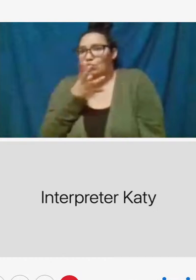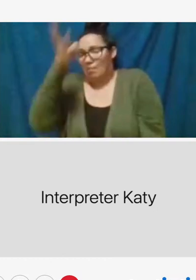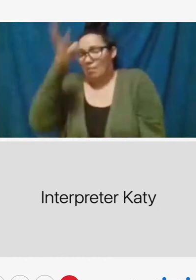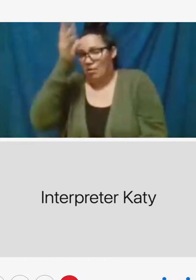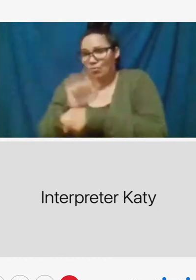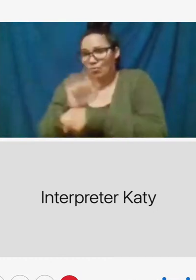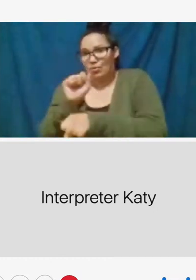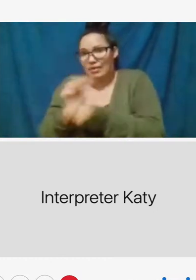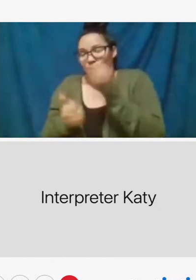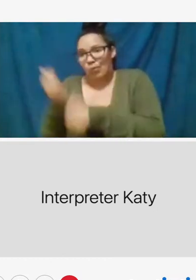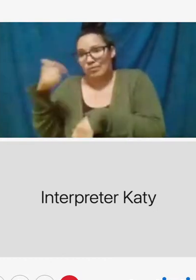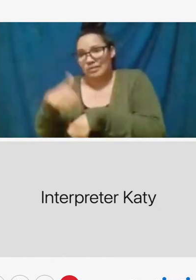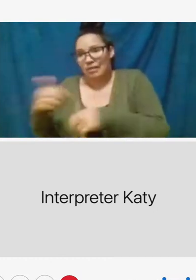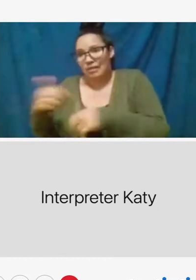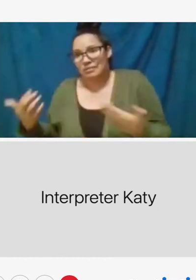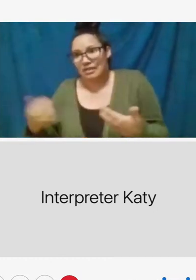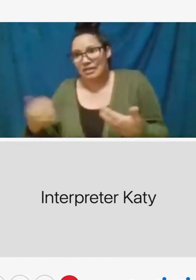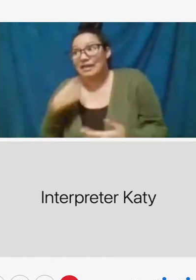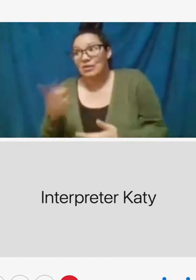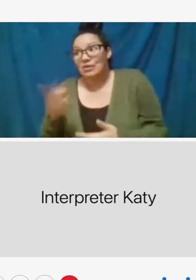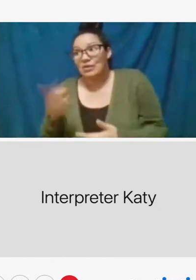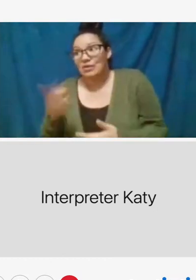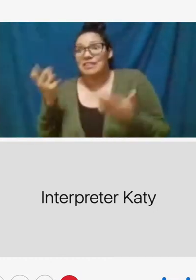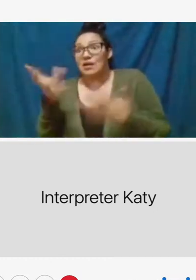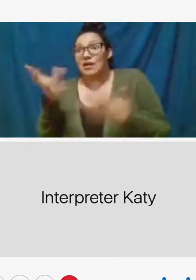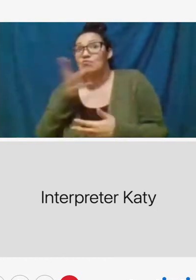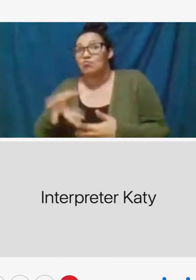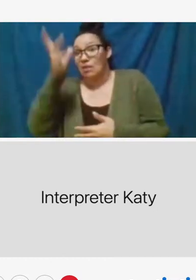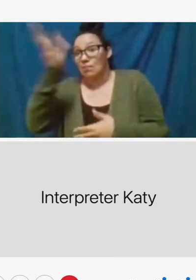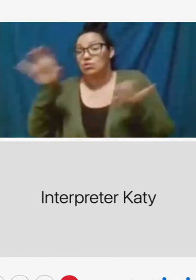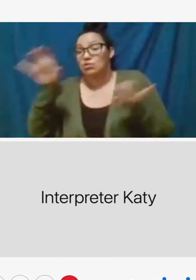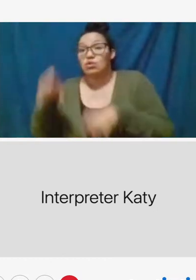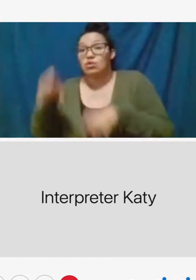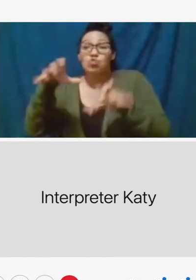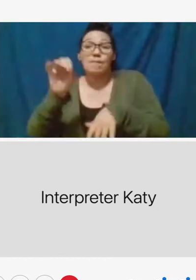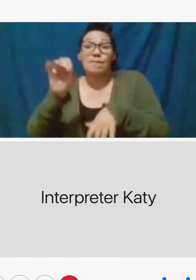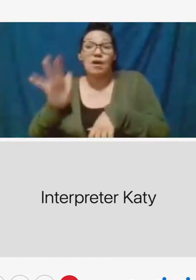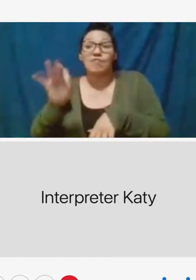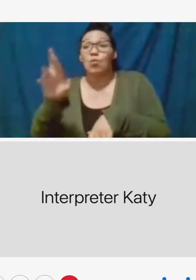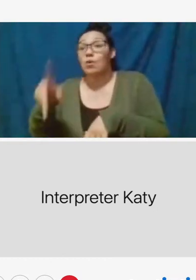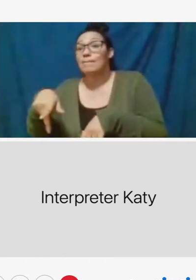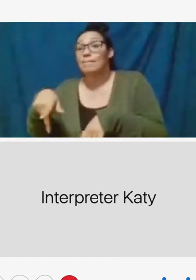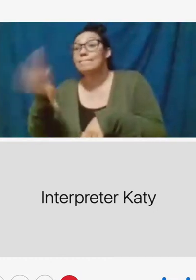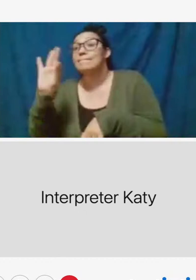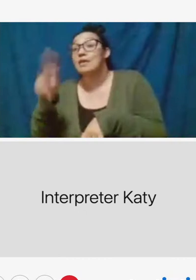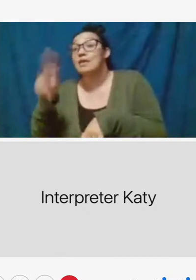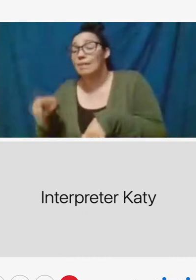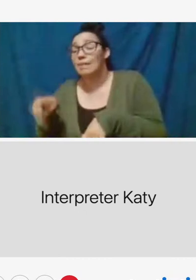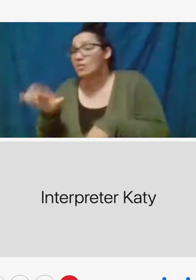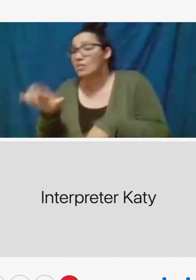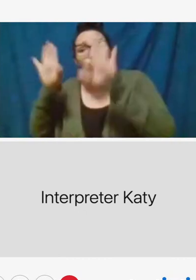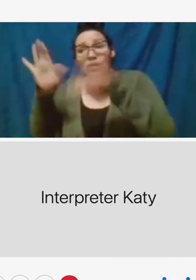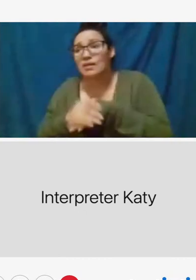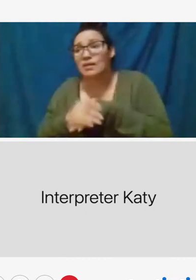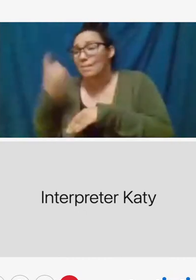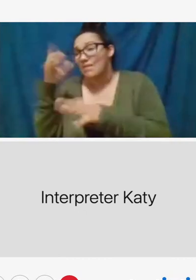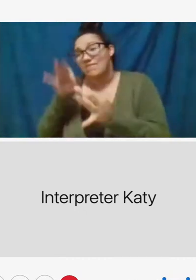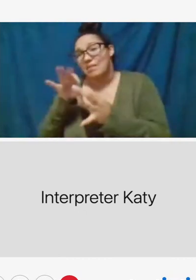I can tell you I see a lot of grandparents doing a lot of drop off and pickup and and that's great but um that feedback is really important